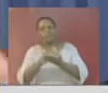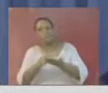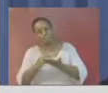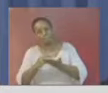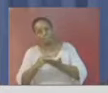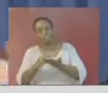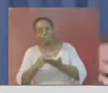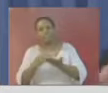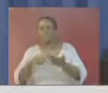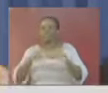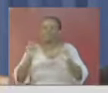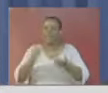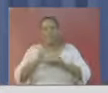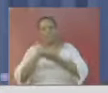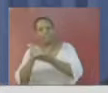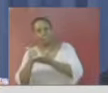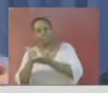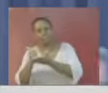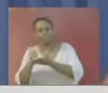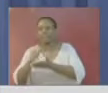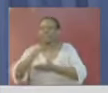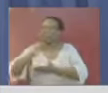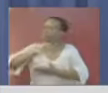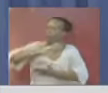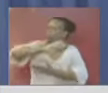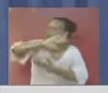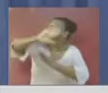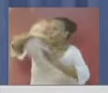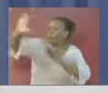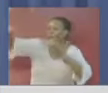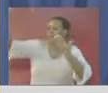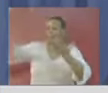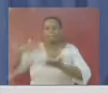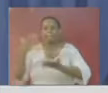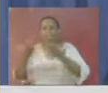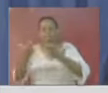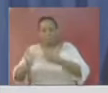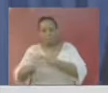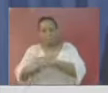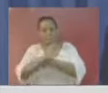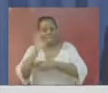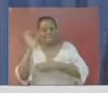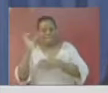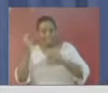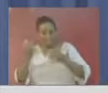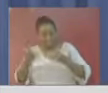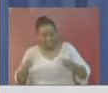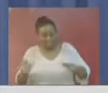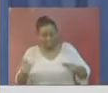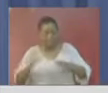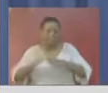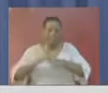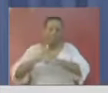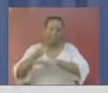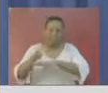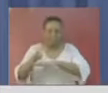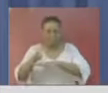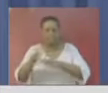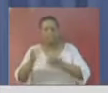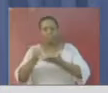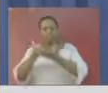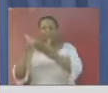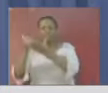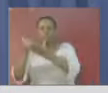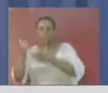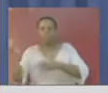can then come home after we've cleared that crowd. I mean, there'll be students coming as well. And one of the conversations we were having yesterday was